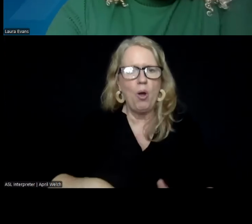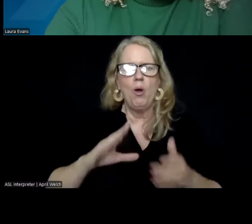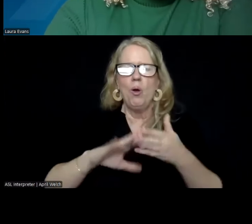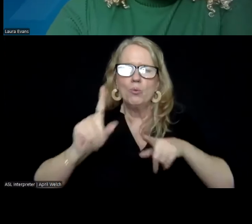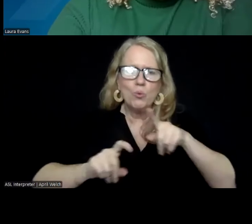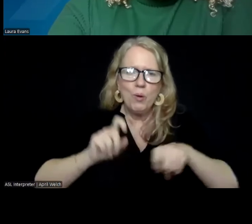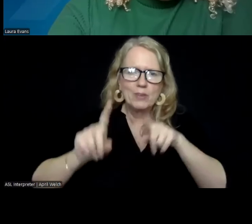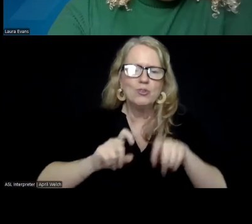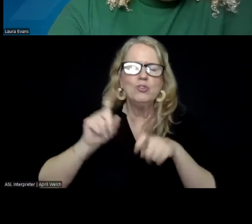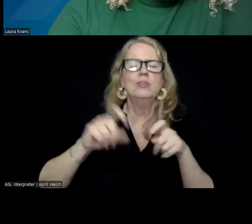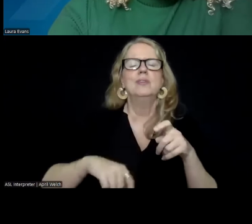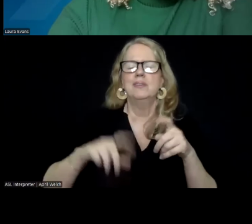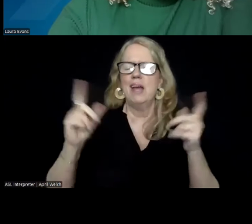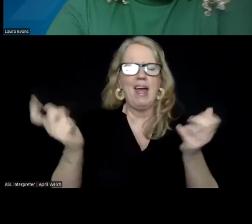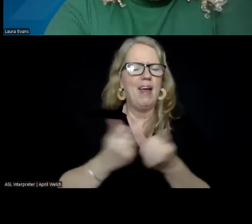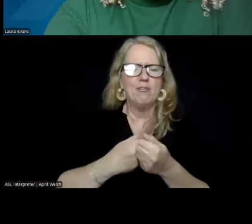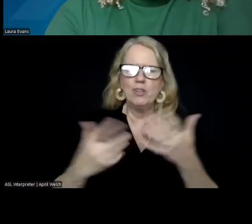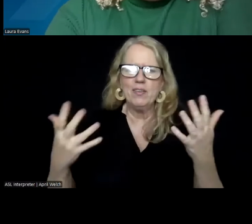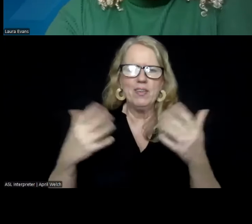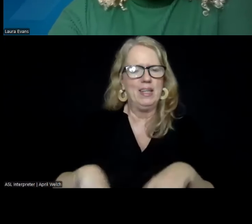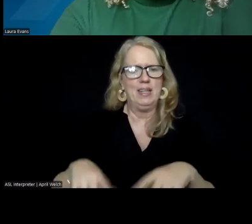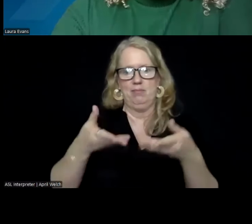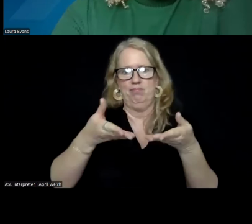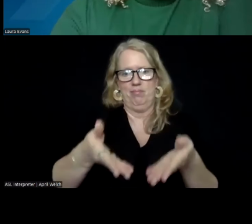workforce strategies, everything, one-stop shop,